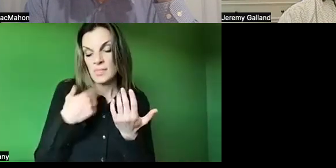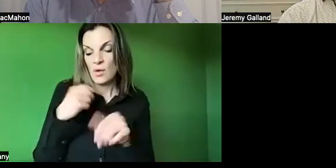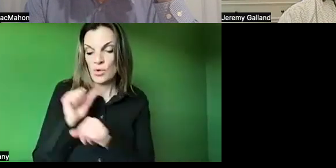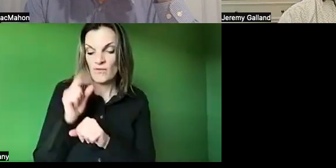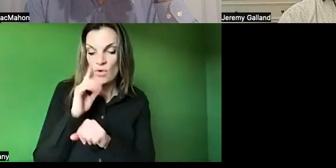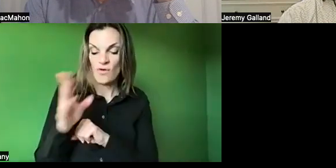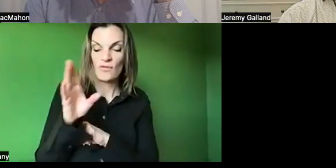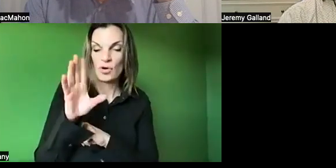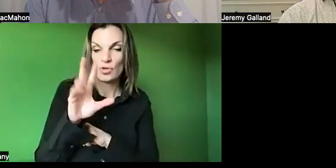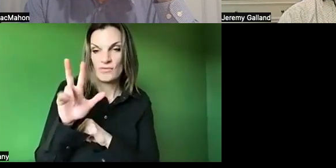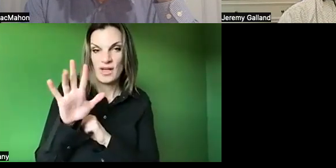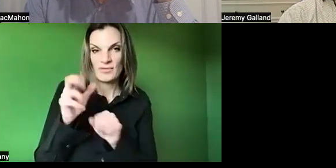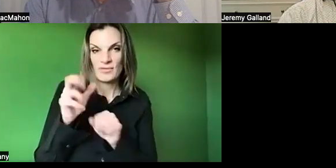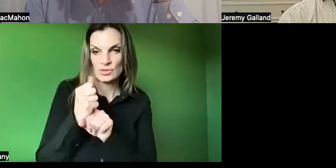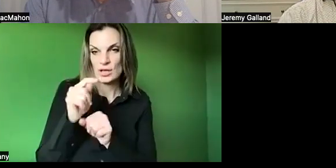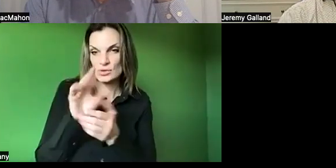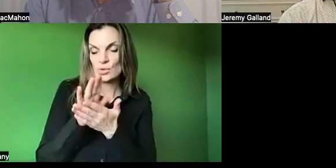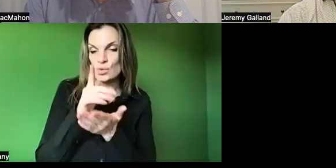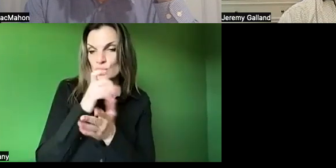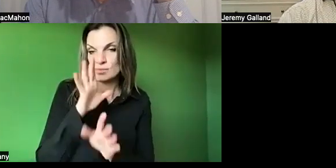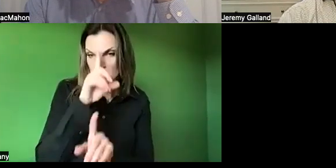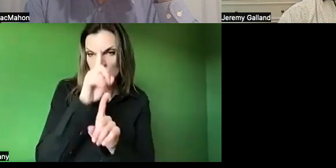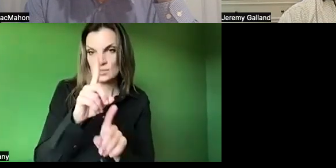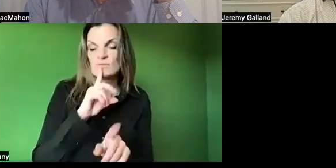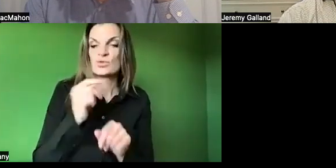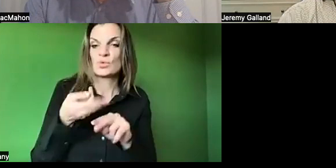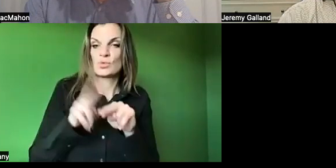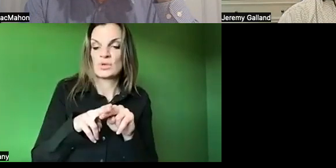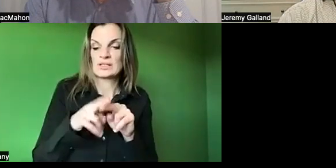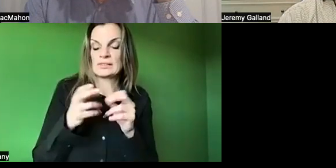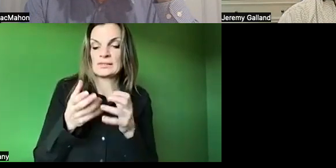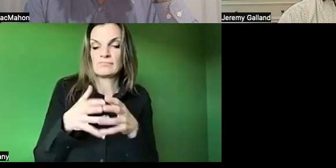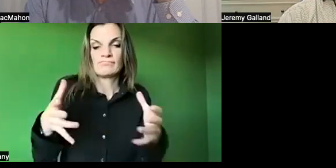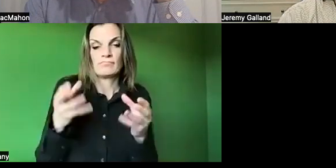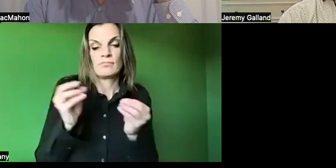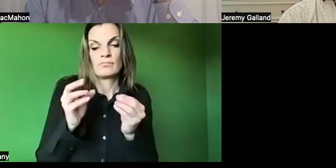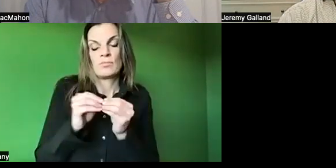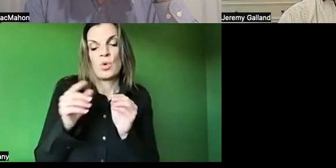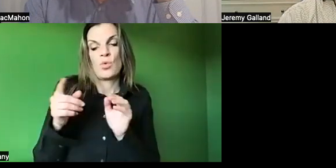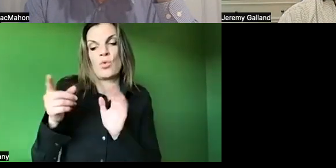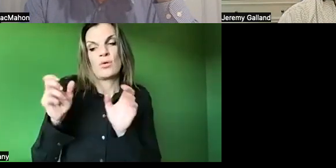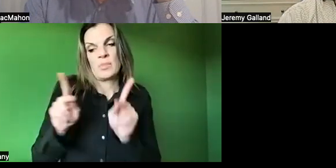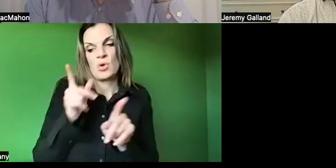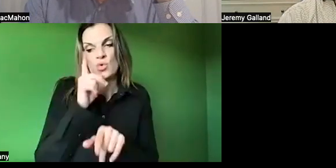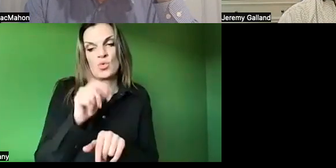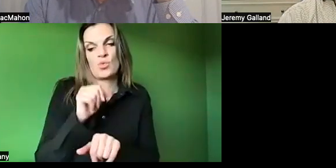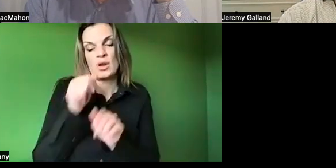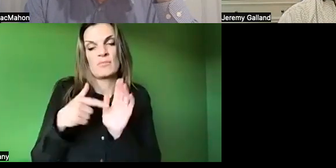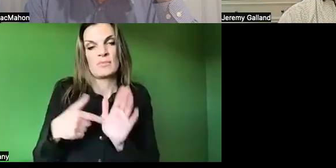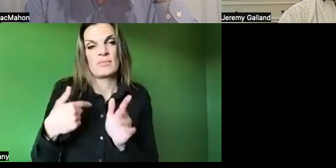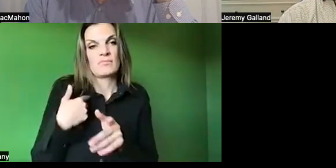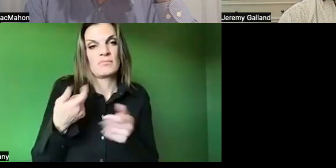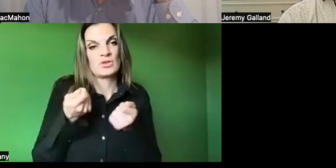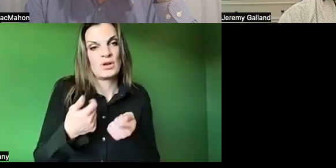35 years at a school whose mission is to increase the number of underrepresented minorities in medicine. I was an administrator, I